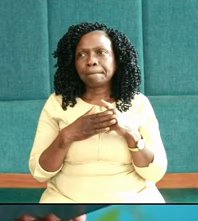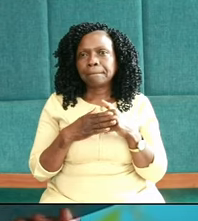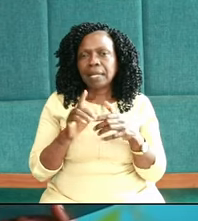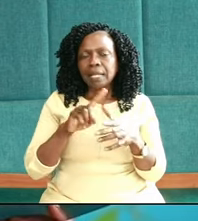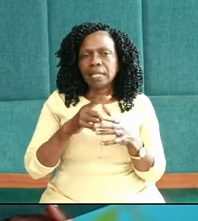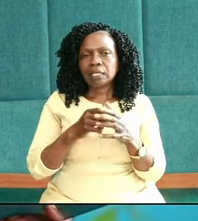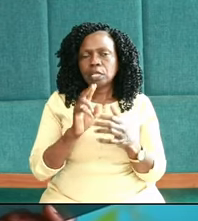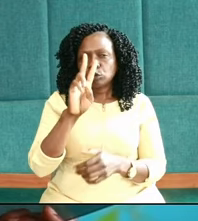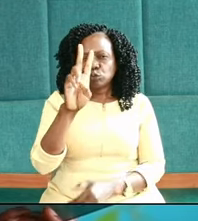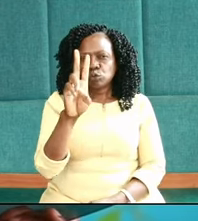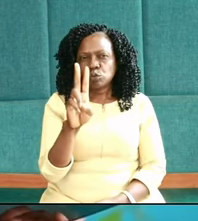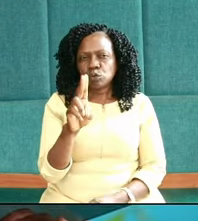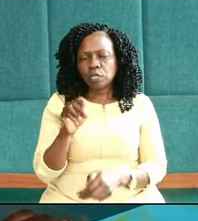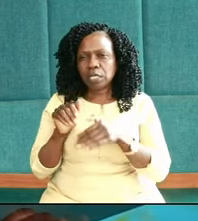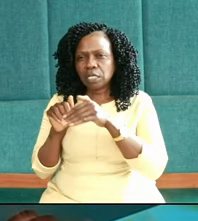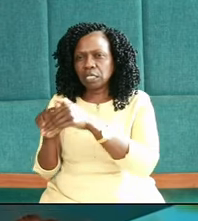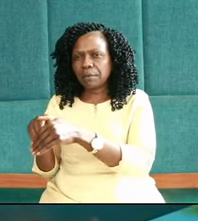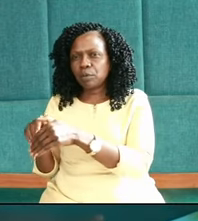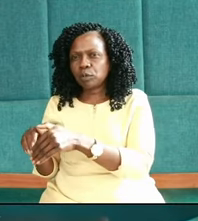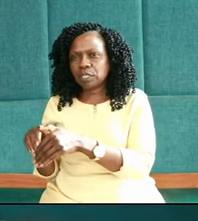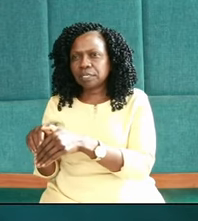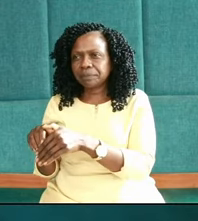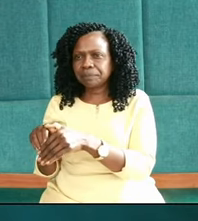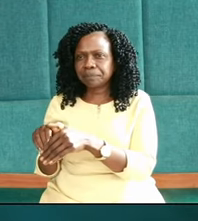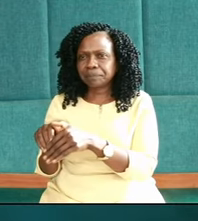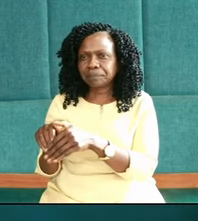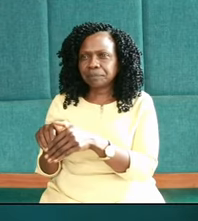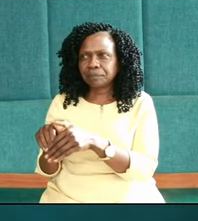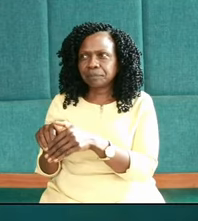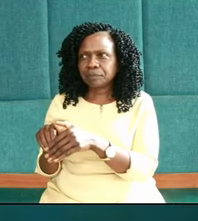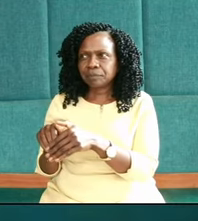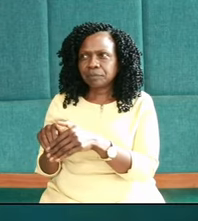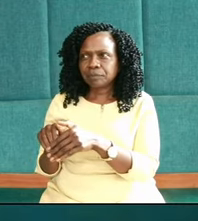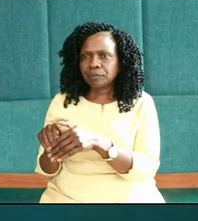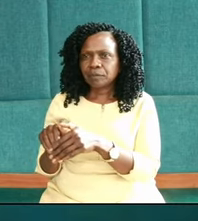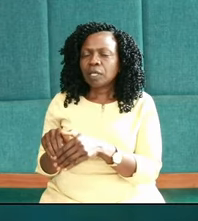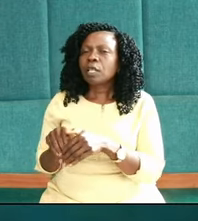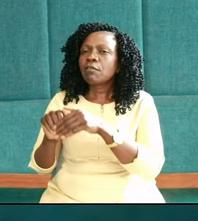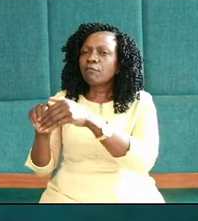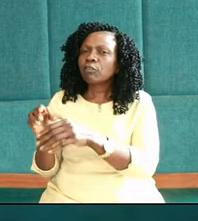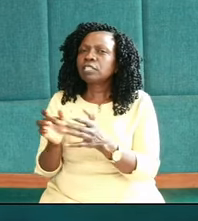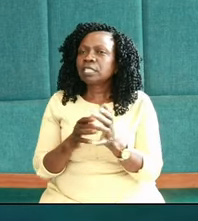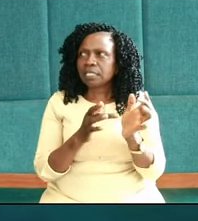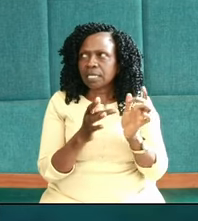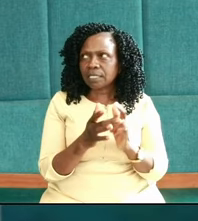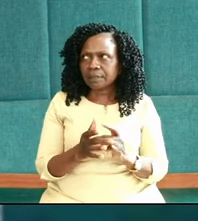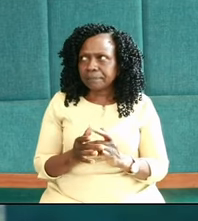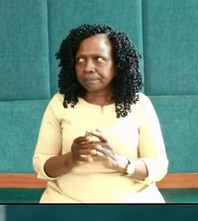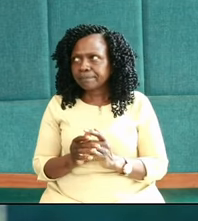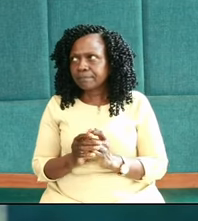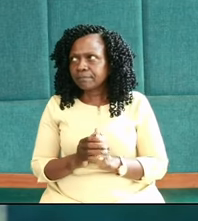Then the two disciples heard him speak, and they followed Jesus.